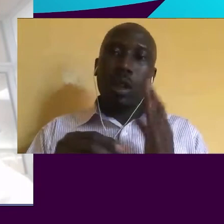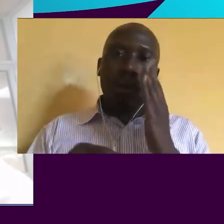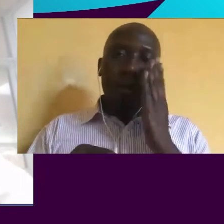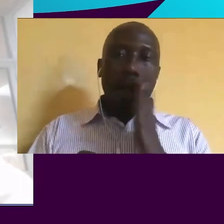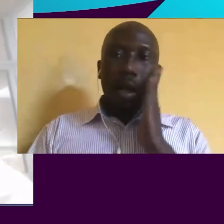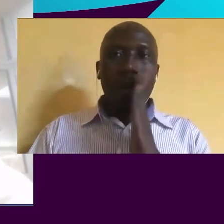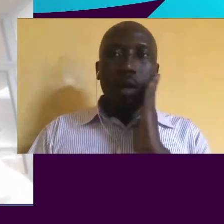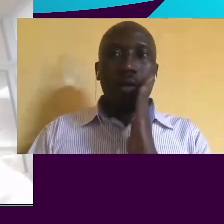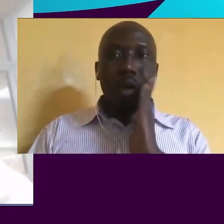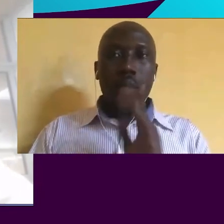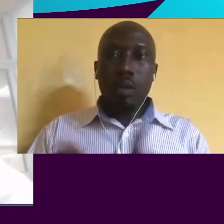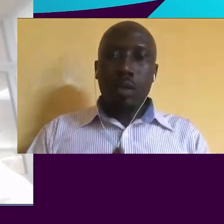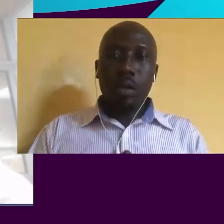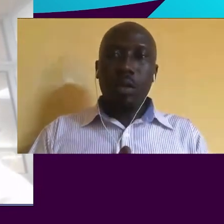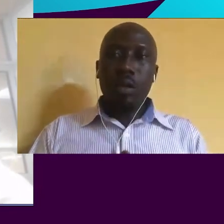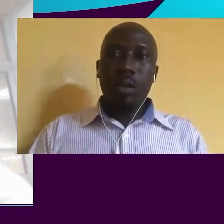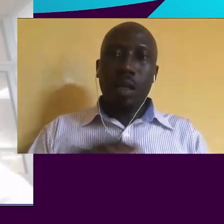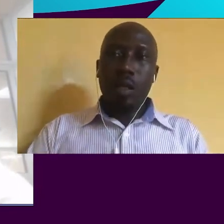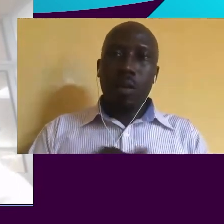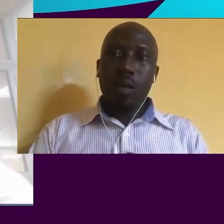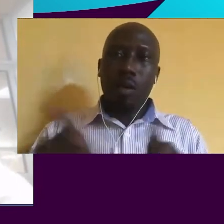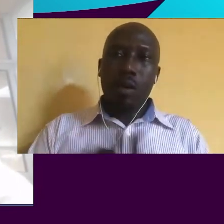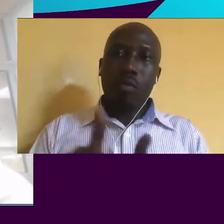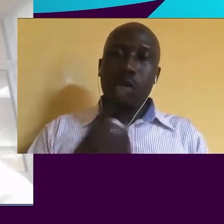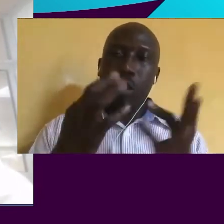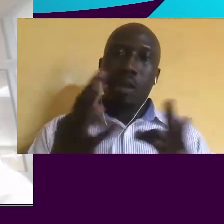the things that I've learned over time